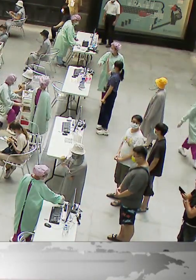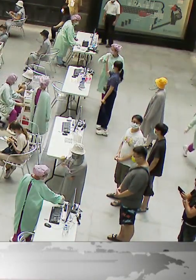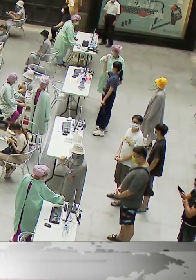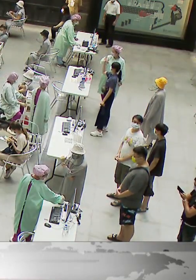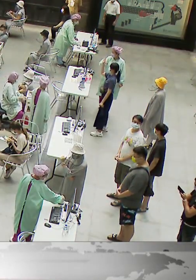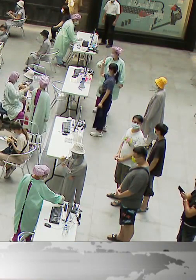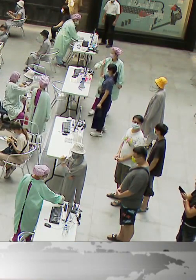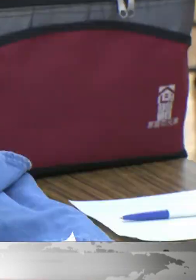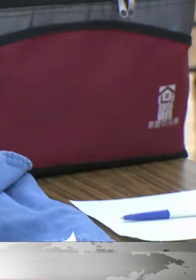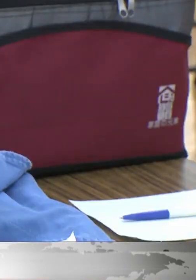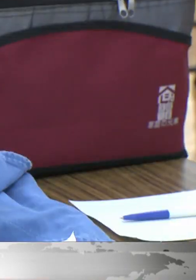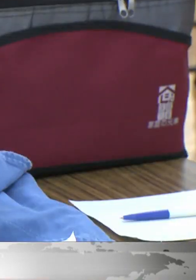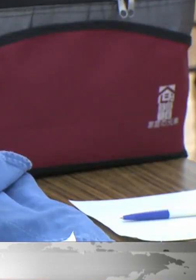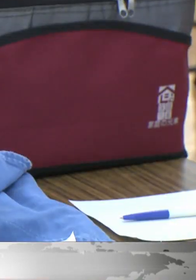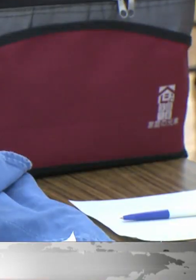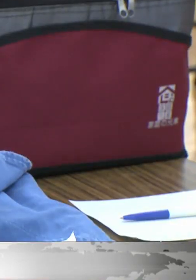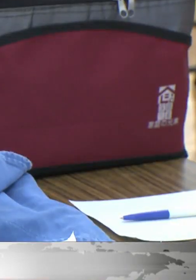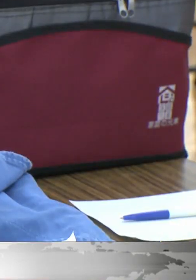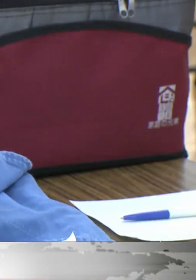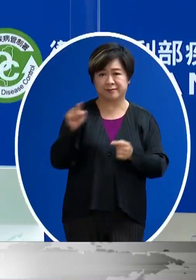inventory-related problems.